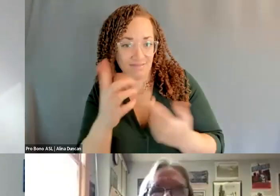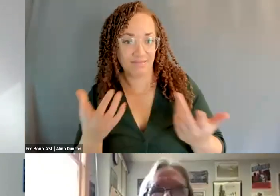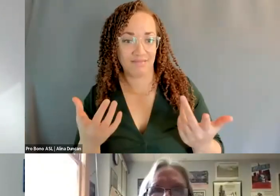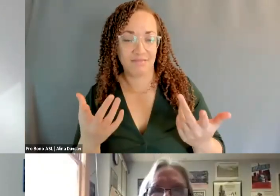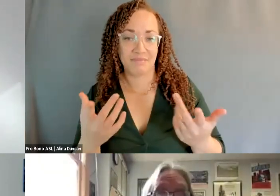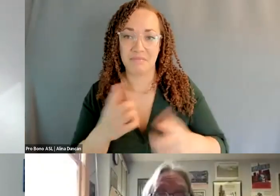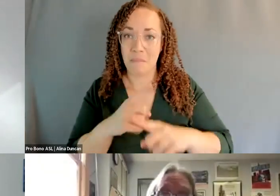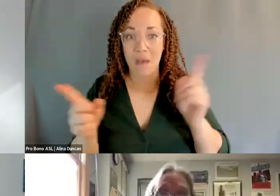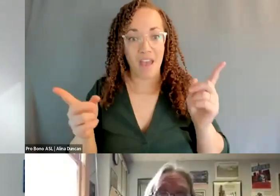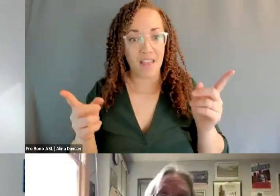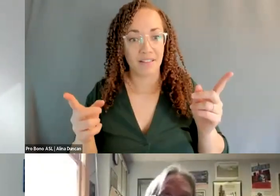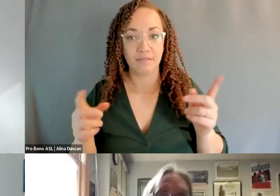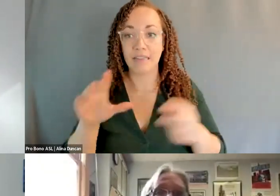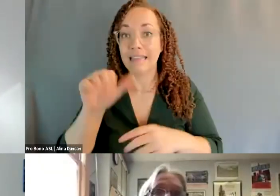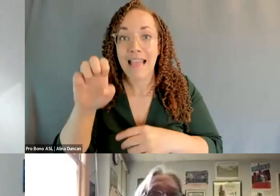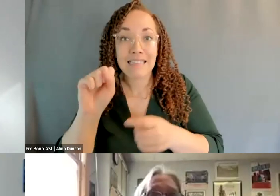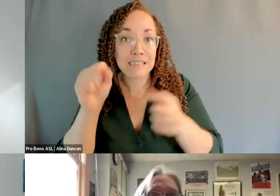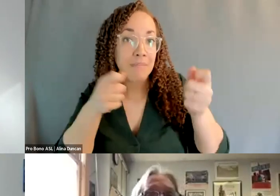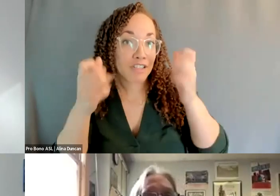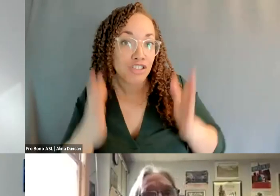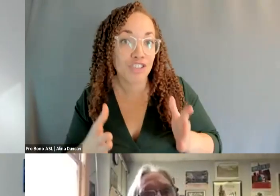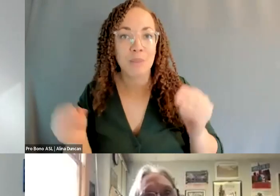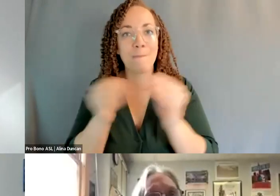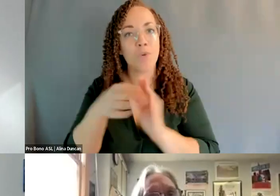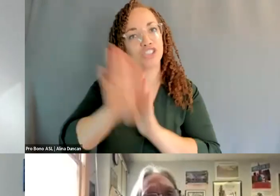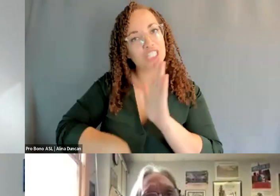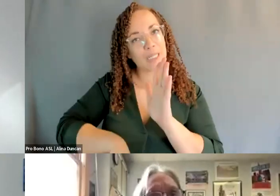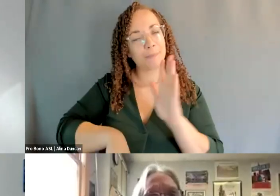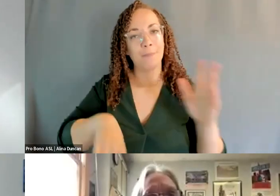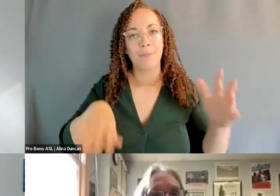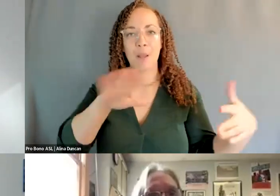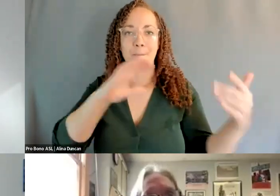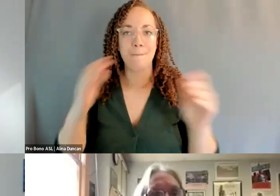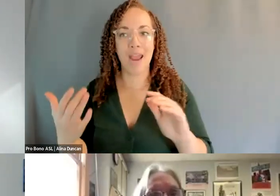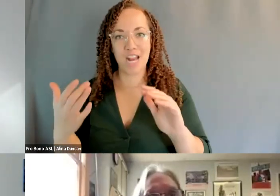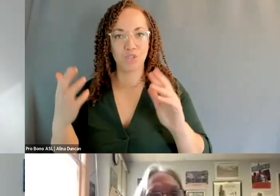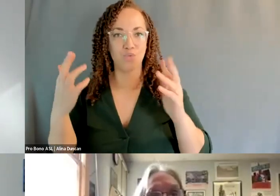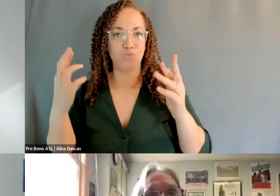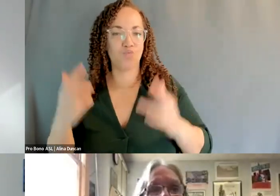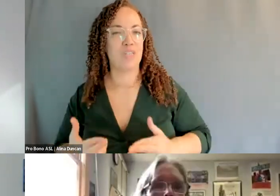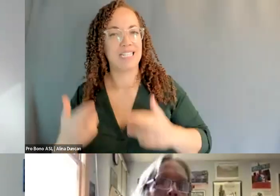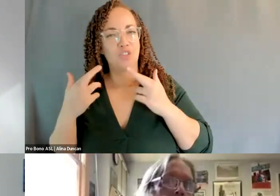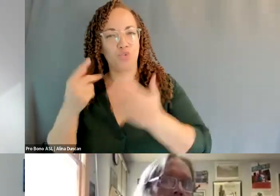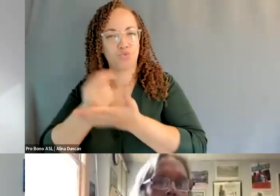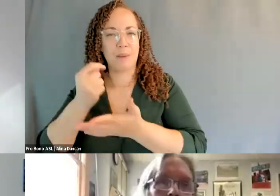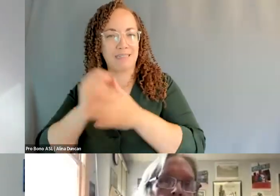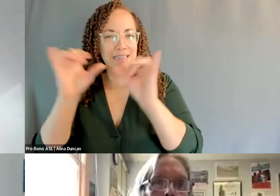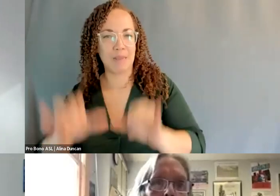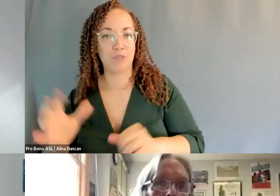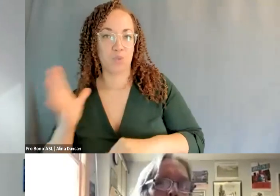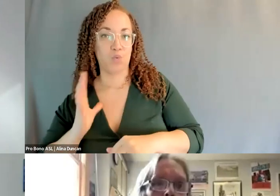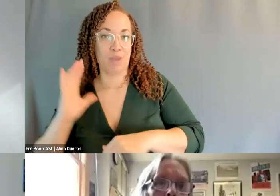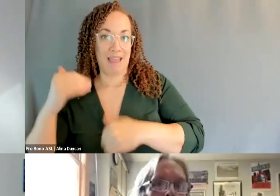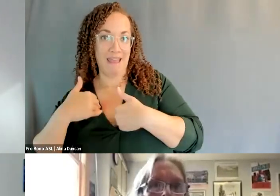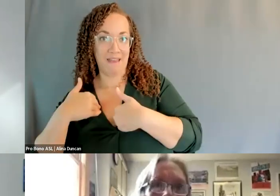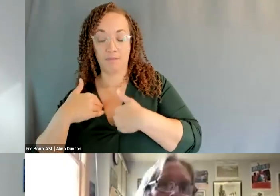but case managers are cheaper than the residential treatment systems that we used to have when we actually gave a shit